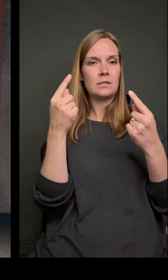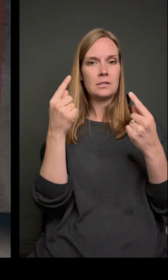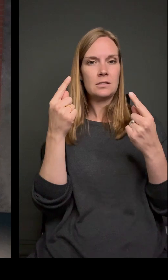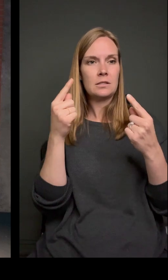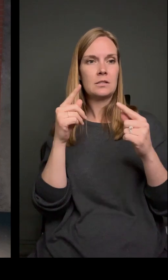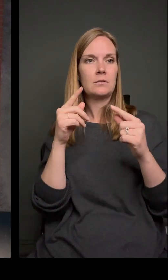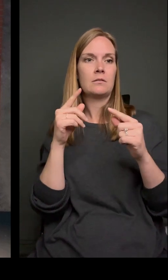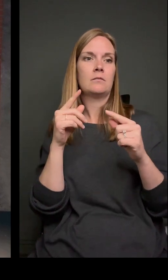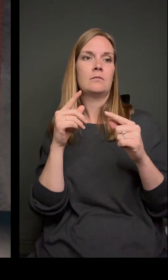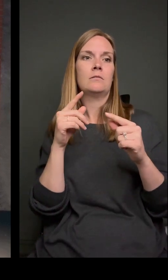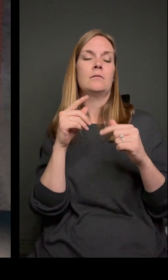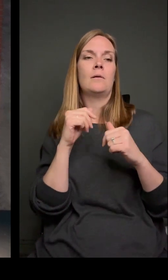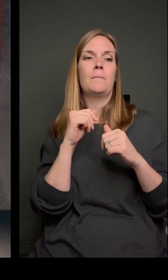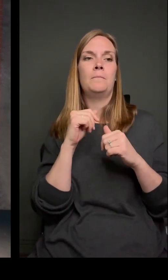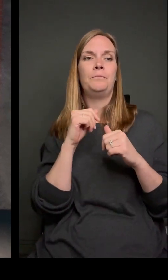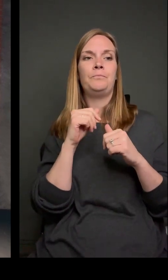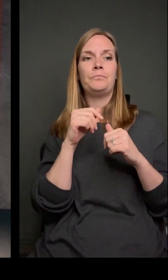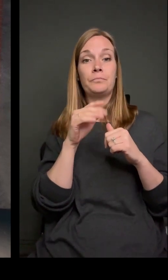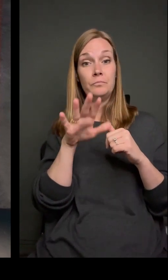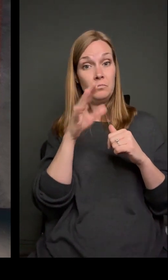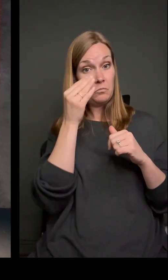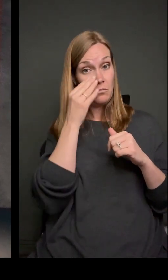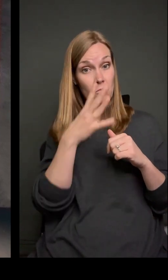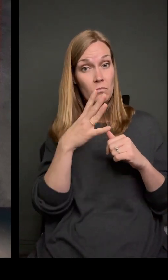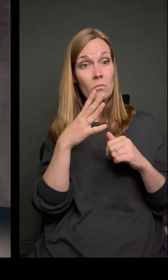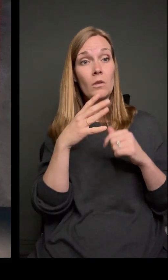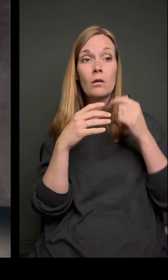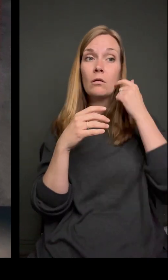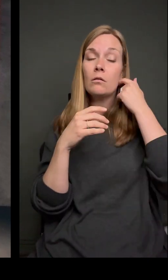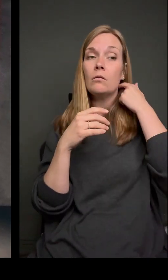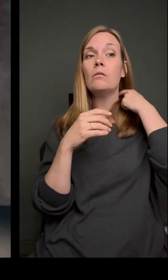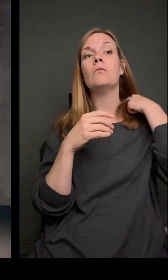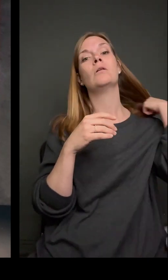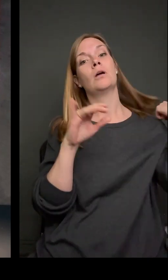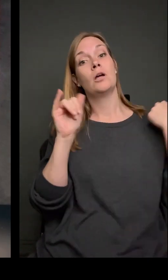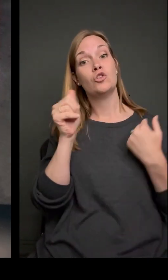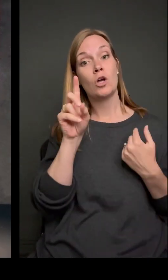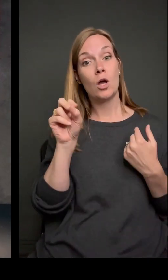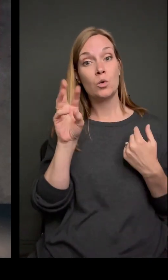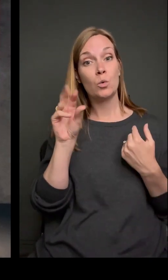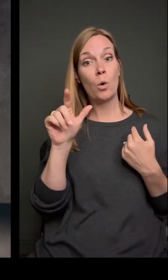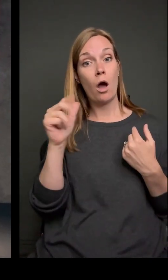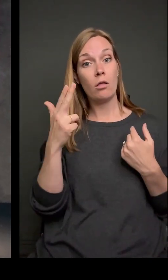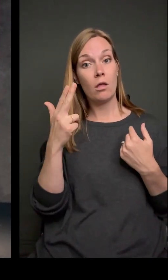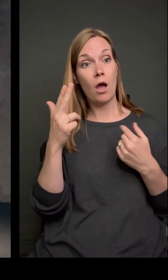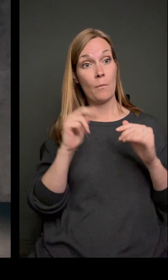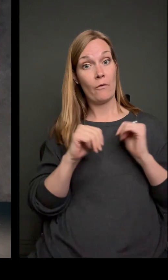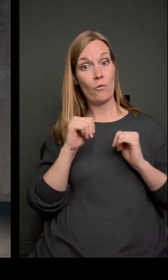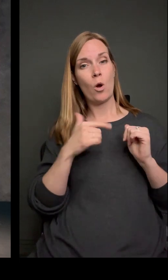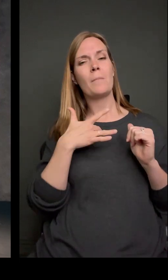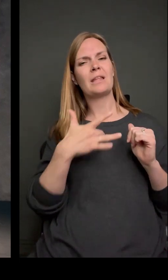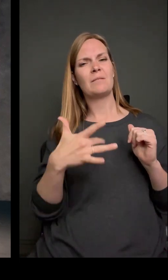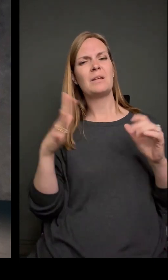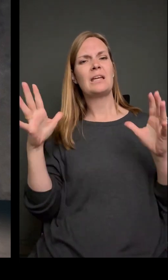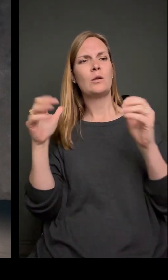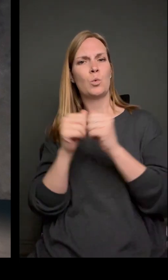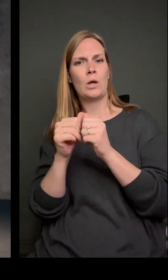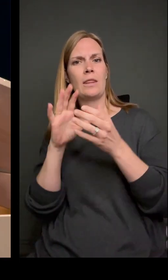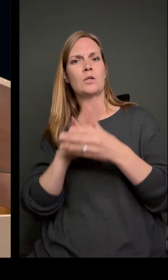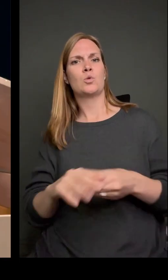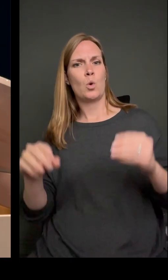As I perform it, I should let you know that as the Jadawala perform, they generally tell a kind of